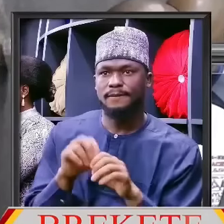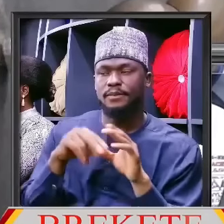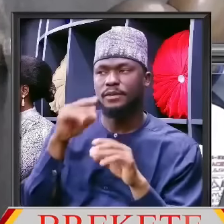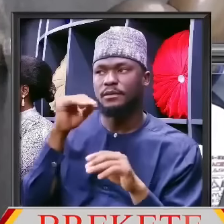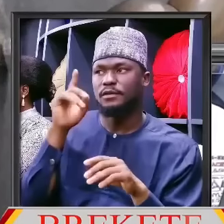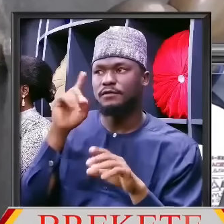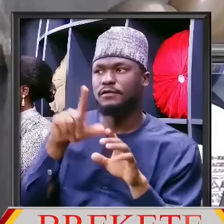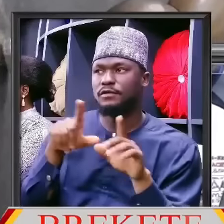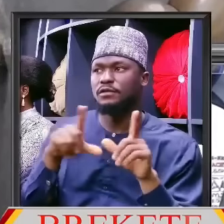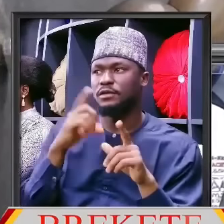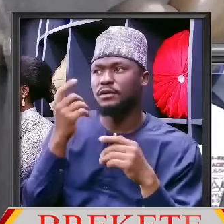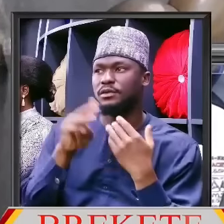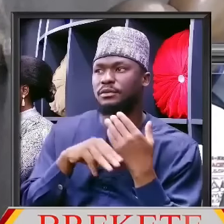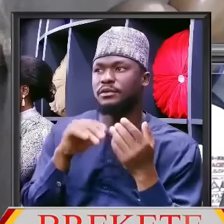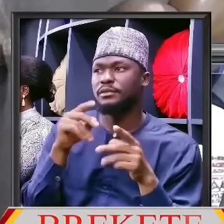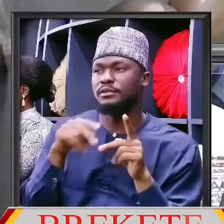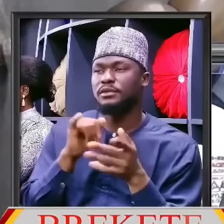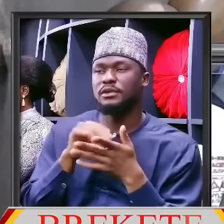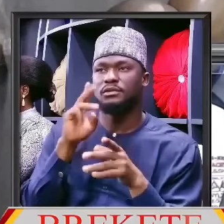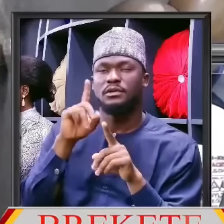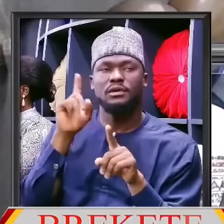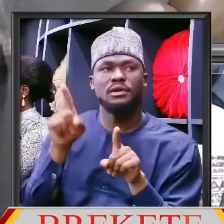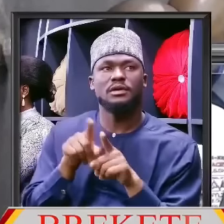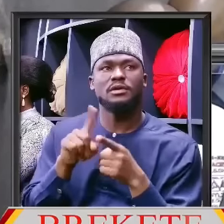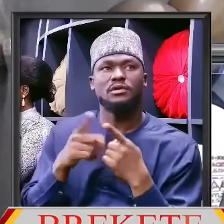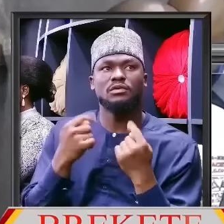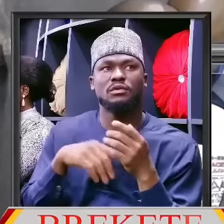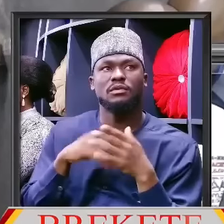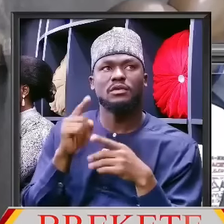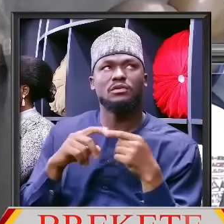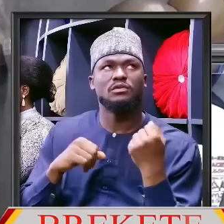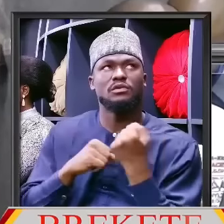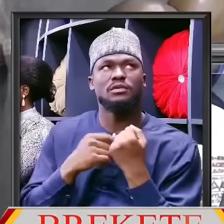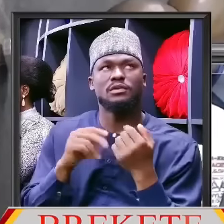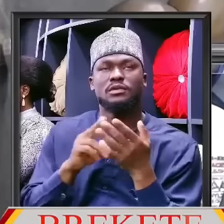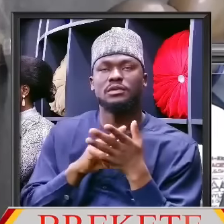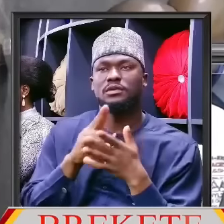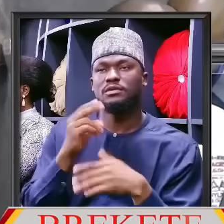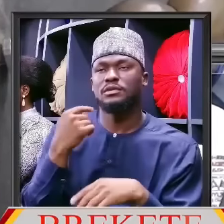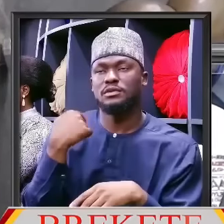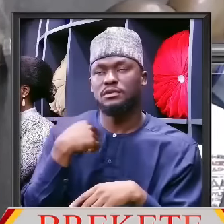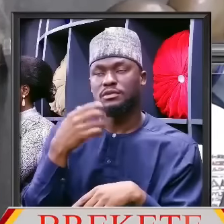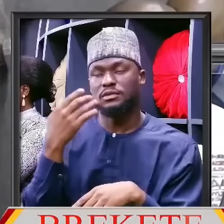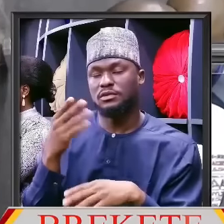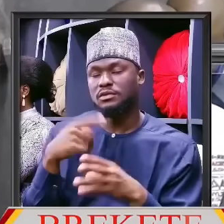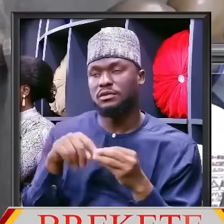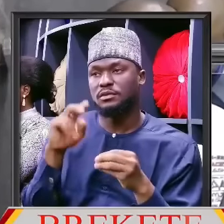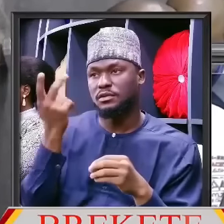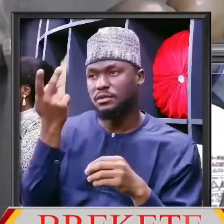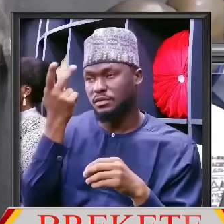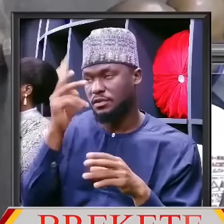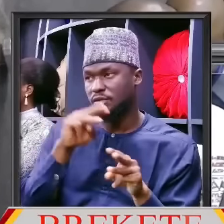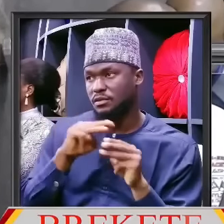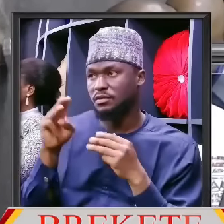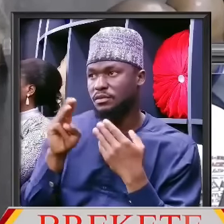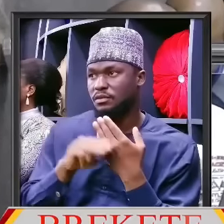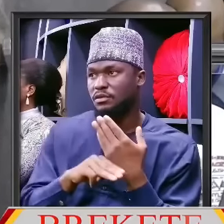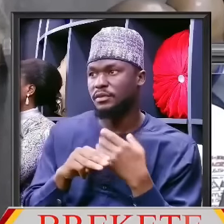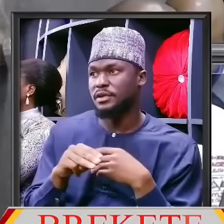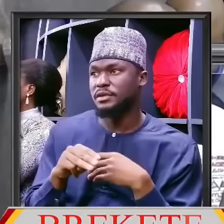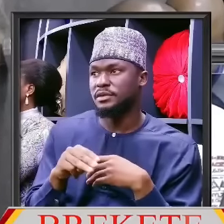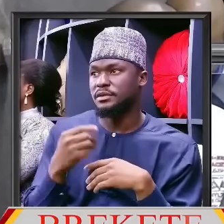government, people will go fit come out, parents too, will go support the university. We don't know them as political movement too. We see them